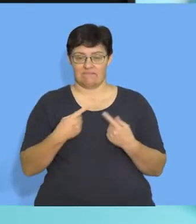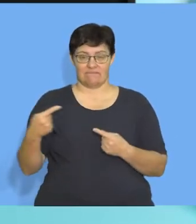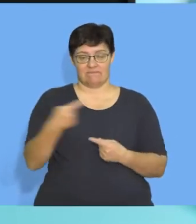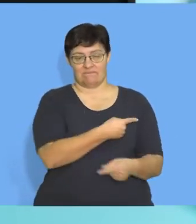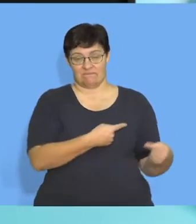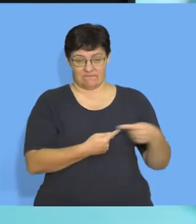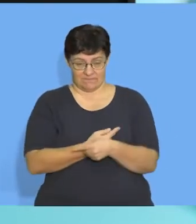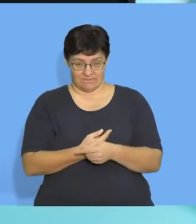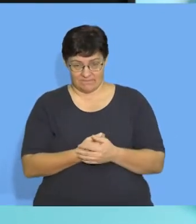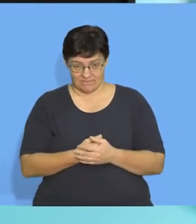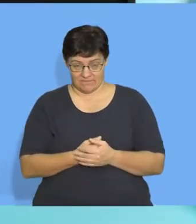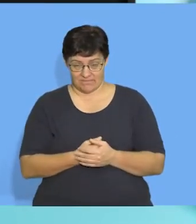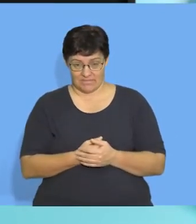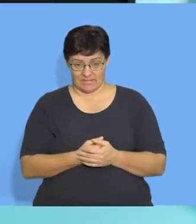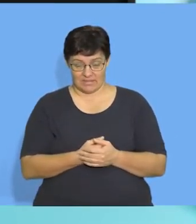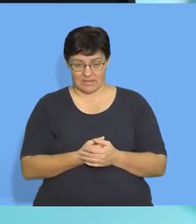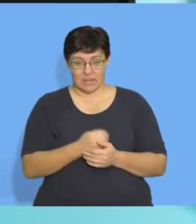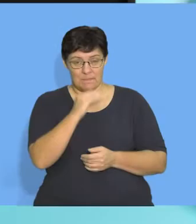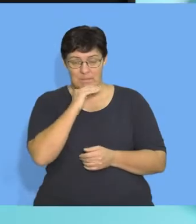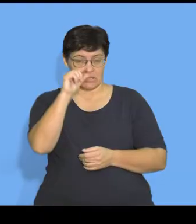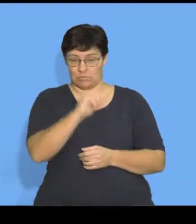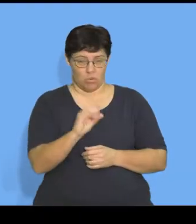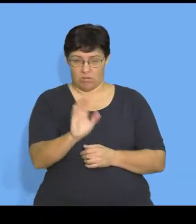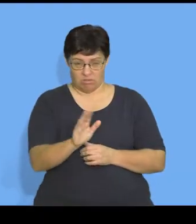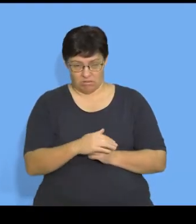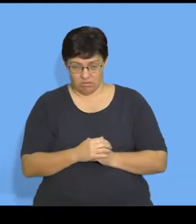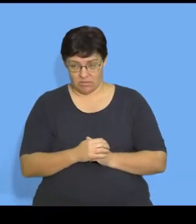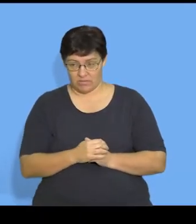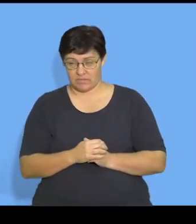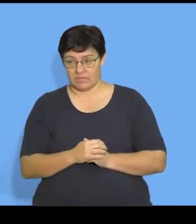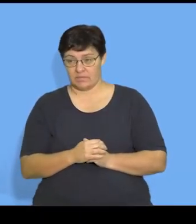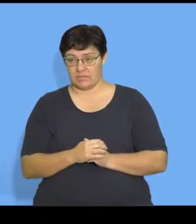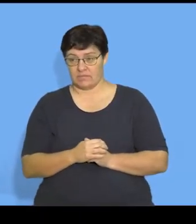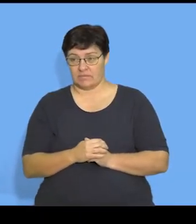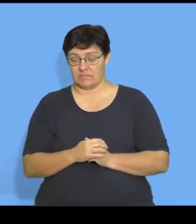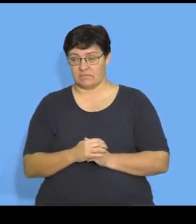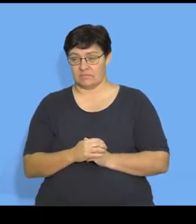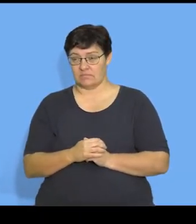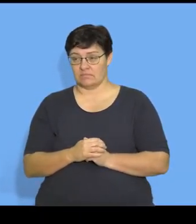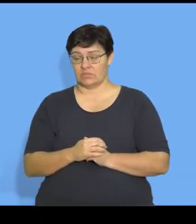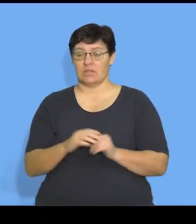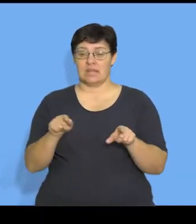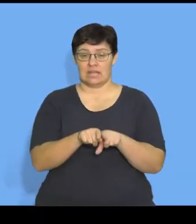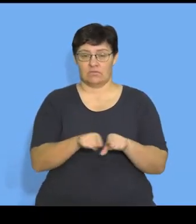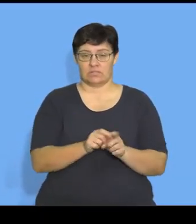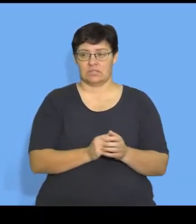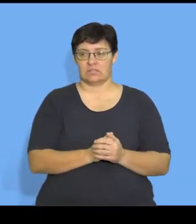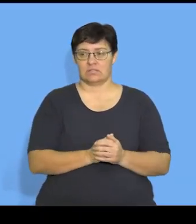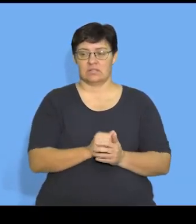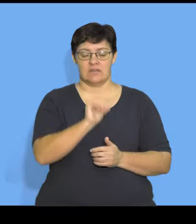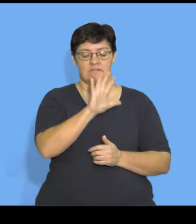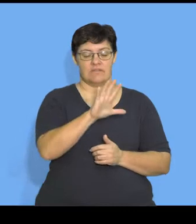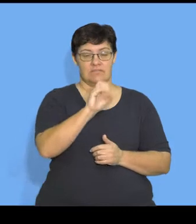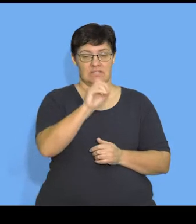in. Doesn't mean it's small, okay? So if this is my first force, then this is 50